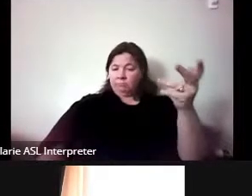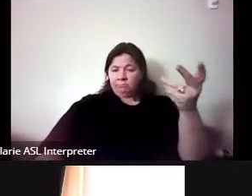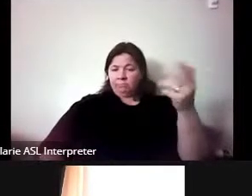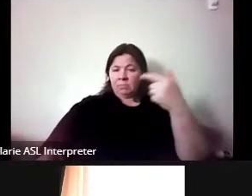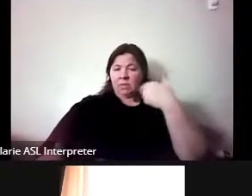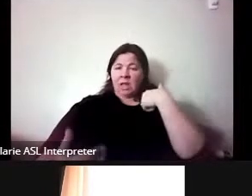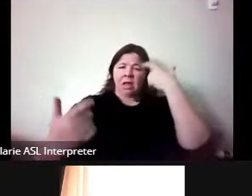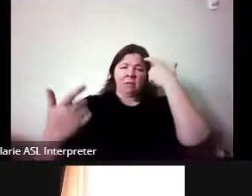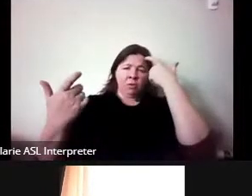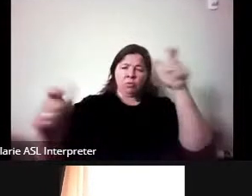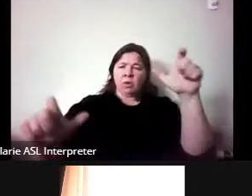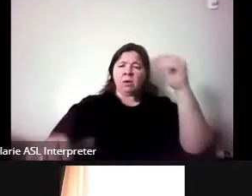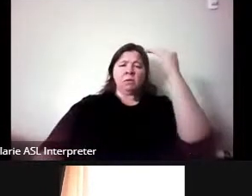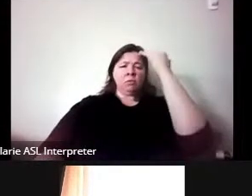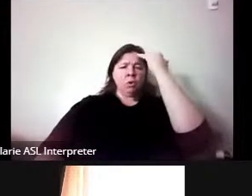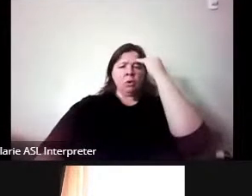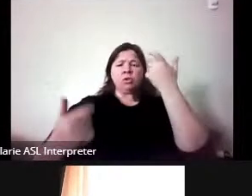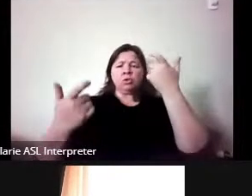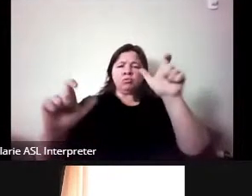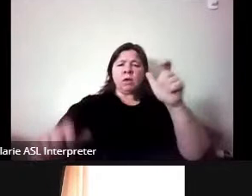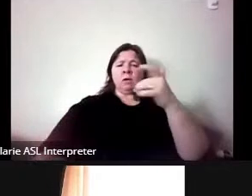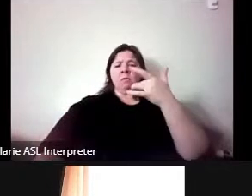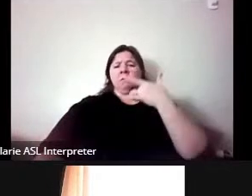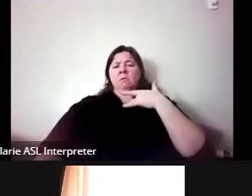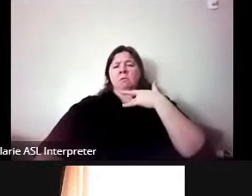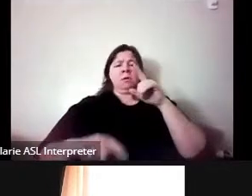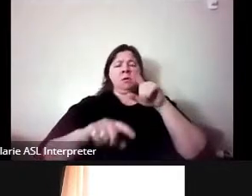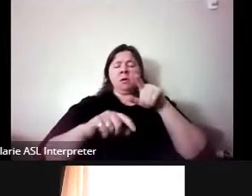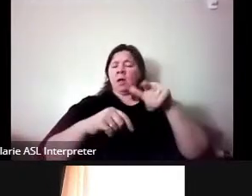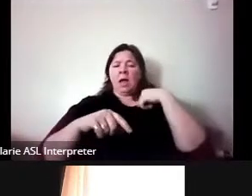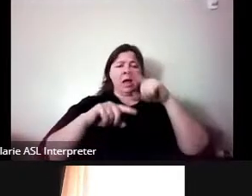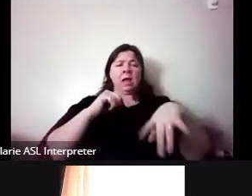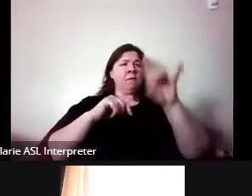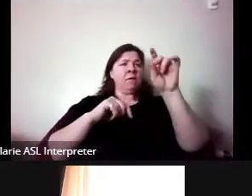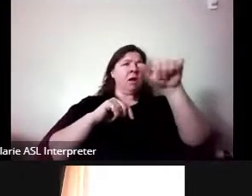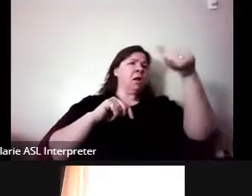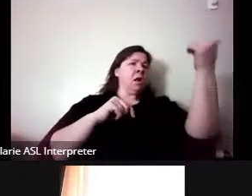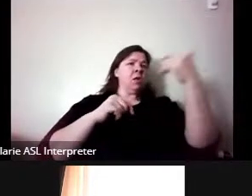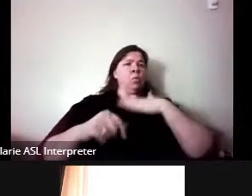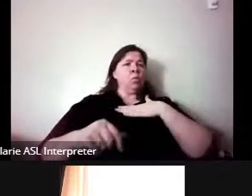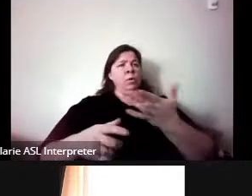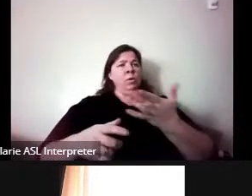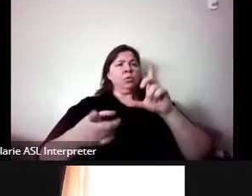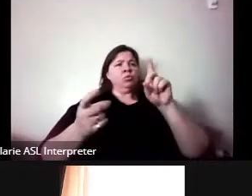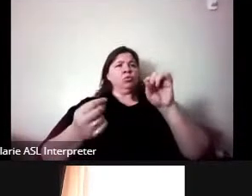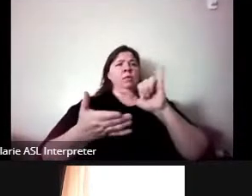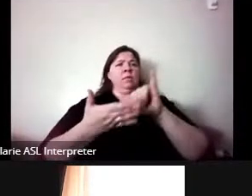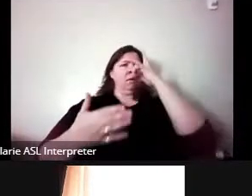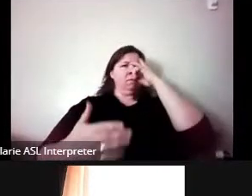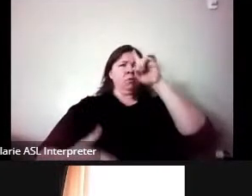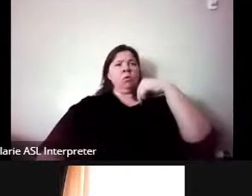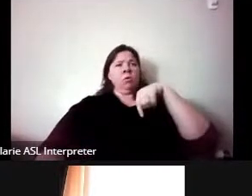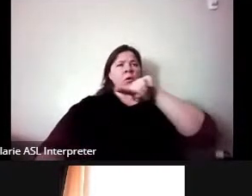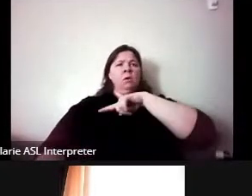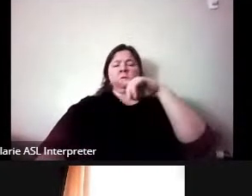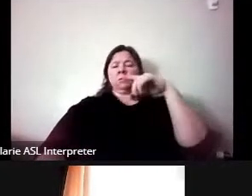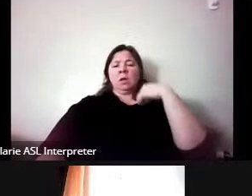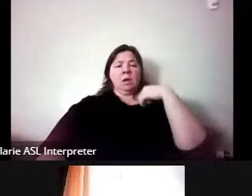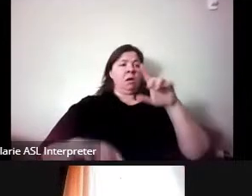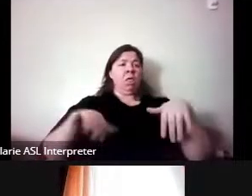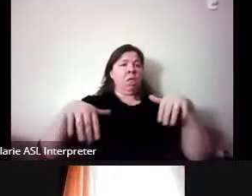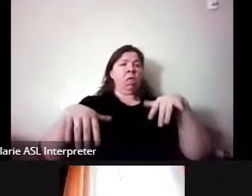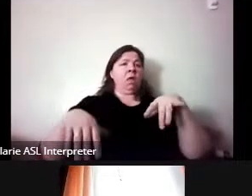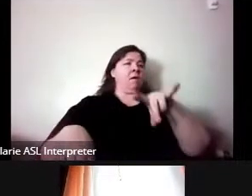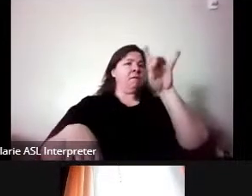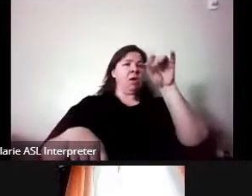knowledge and a great heart. I mean, I cannot find anybody out there that willing to do that for us. I haven't found anyone